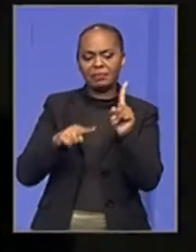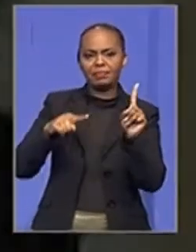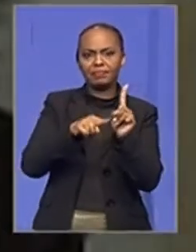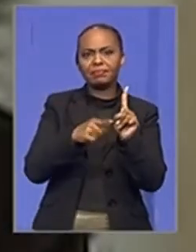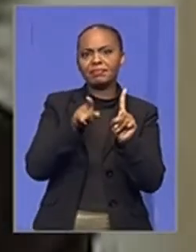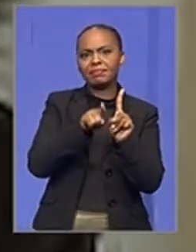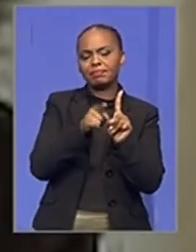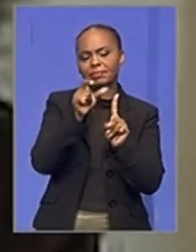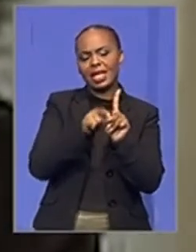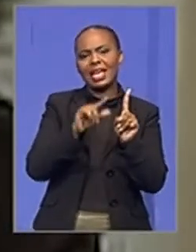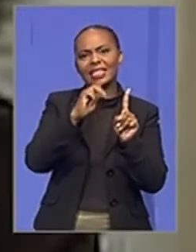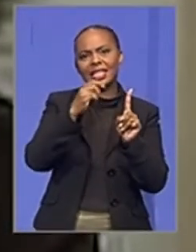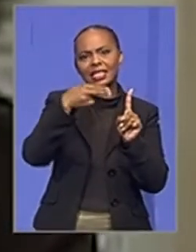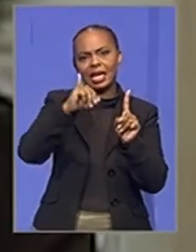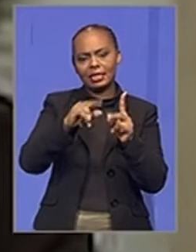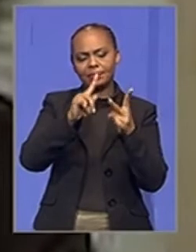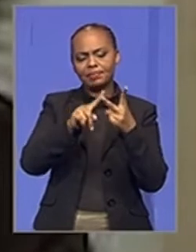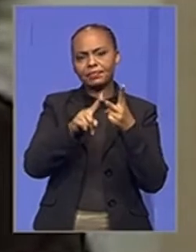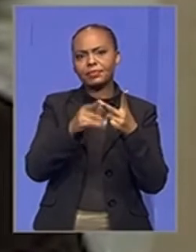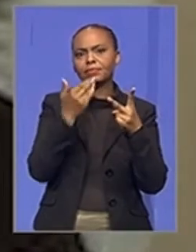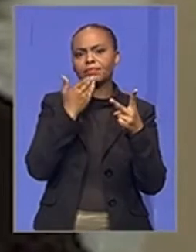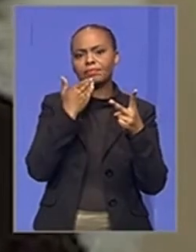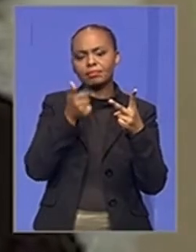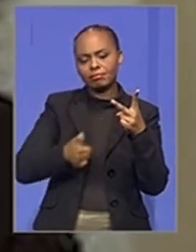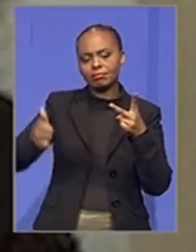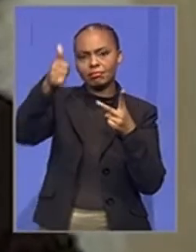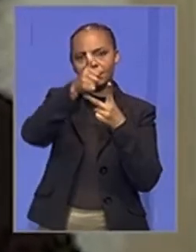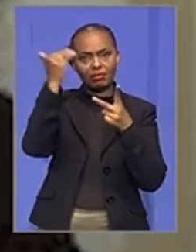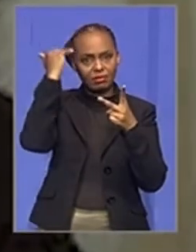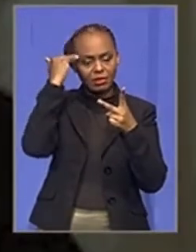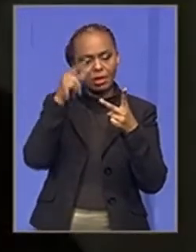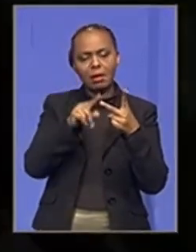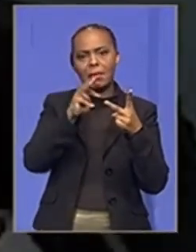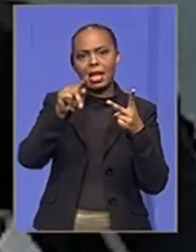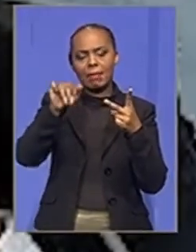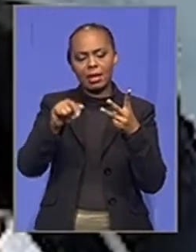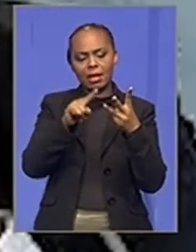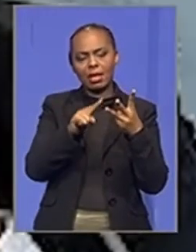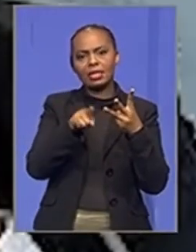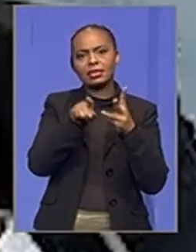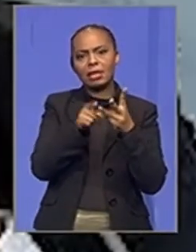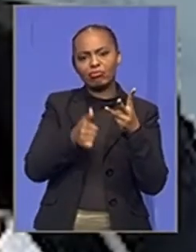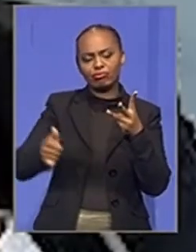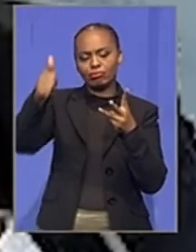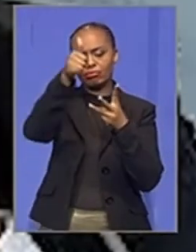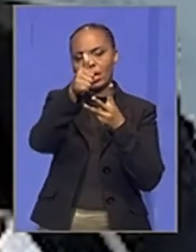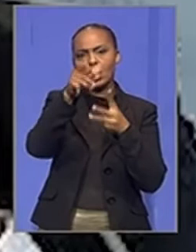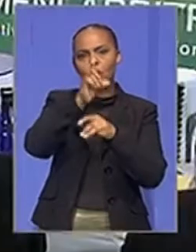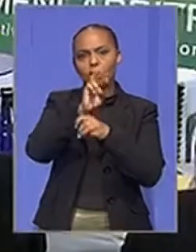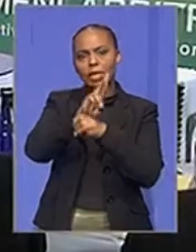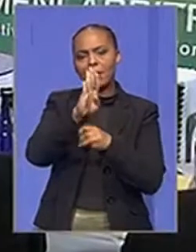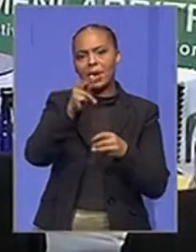Qetane Mahlangu, tlhogo phetiši ya malwetši a monagano Magabo Banamela le tlhogo ya lefapha Dr. Bani